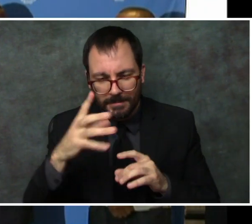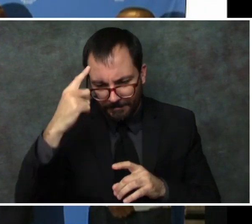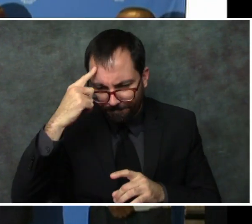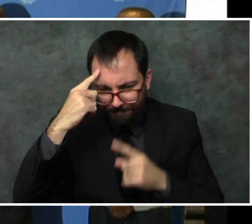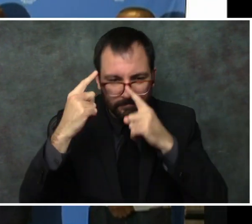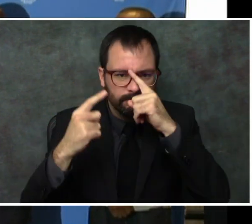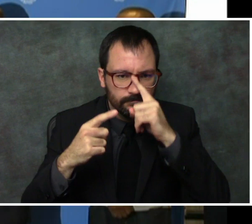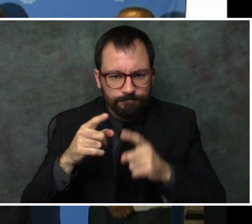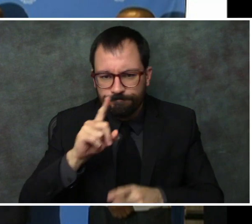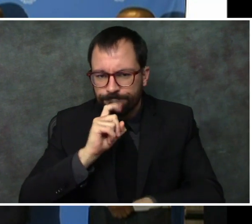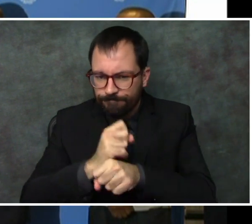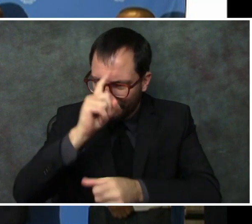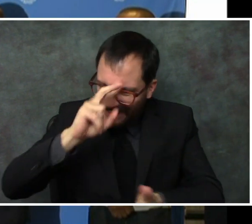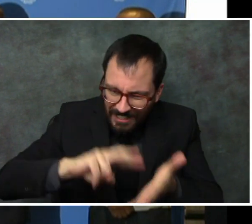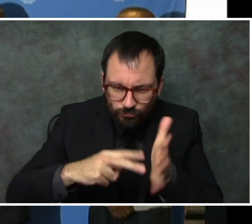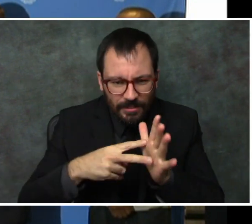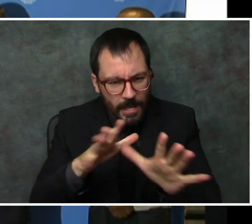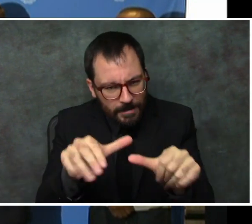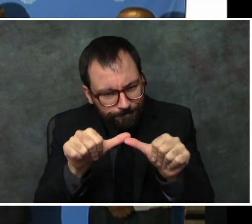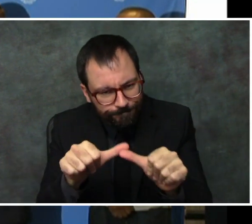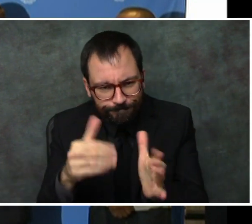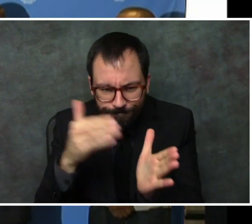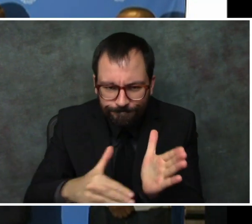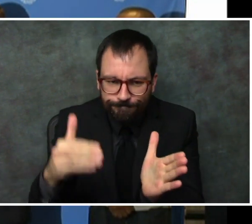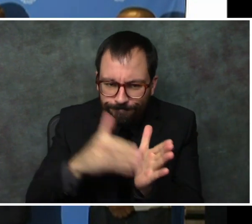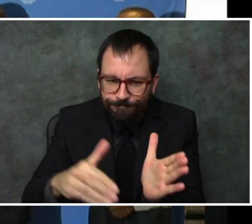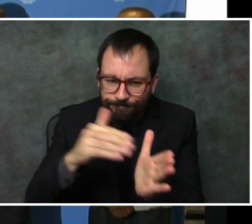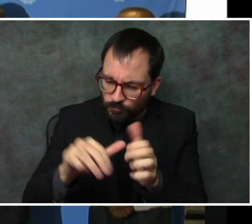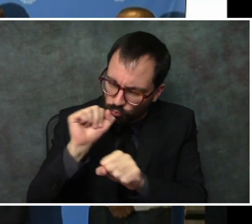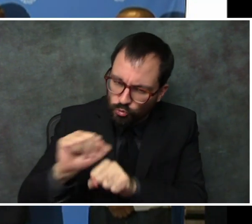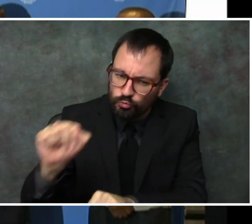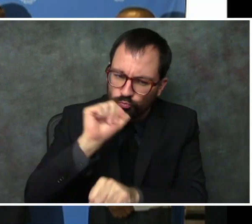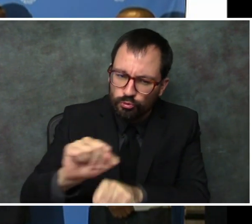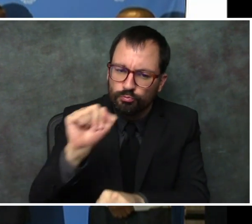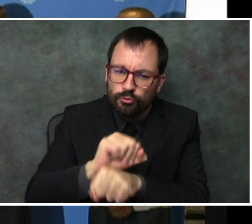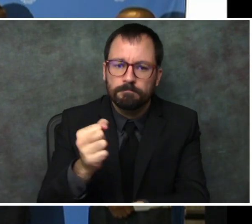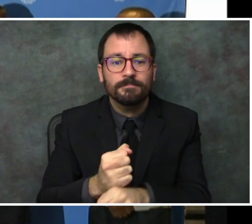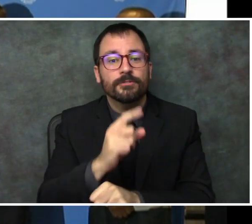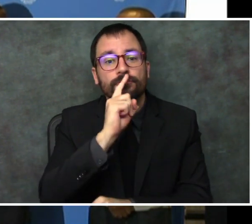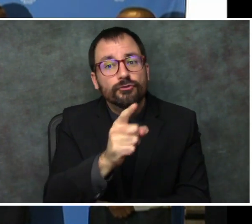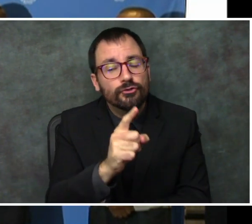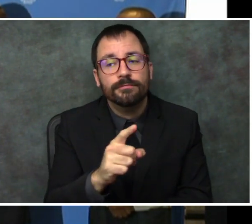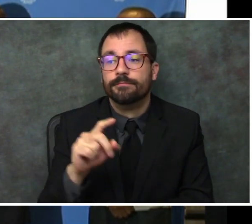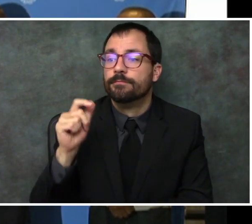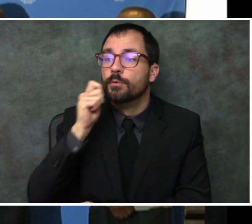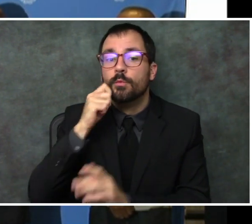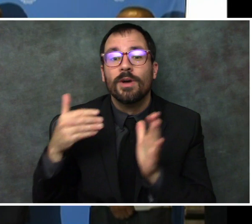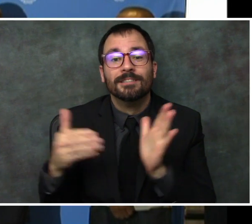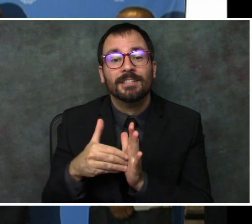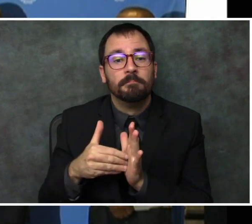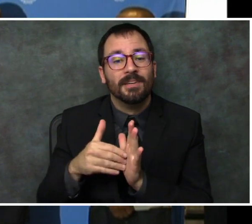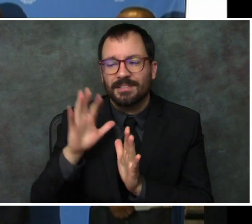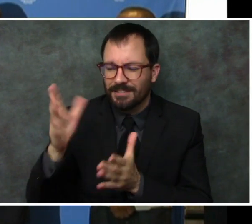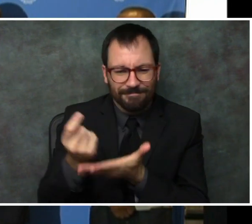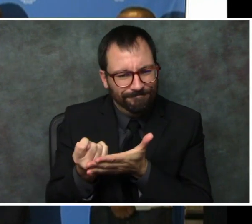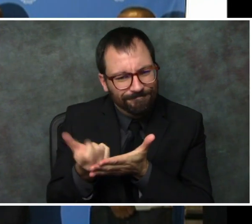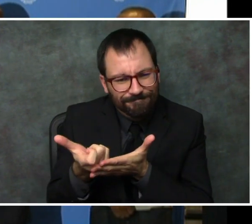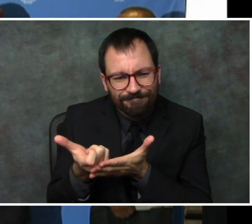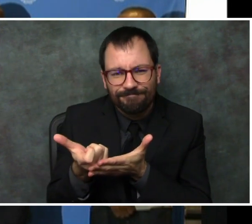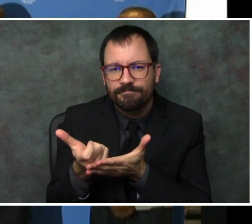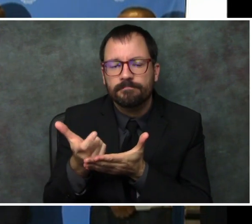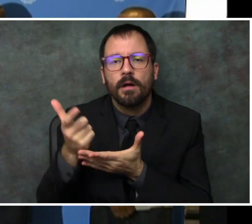and consistently work to make sure it has no place or space to take